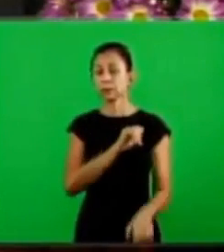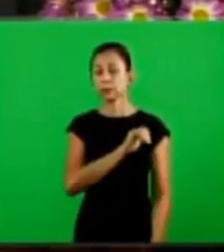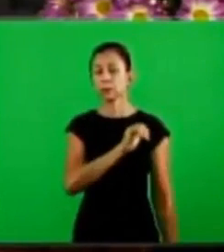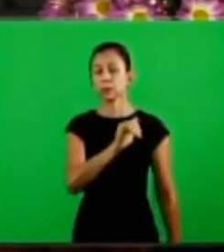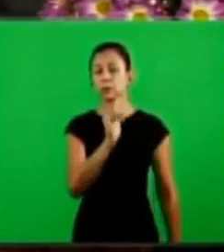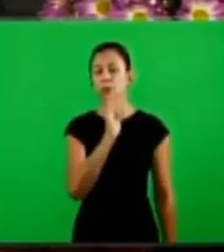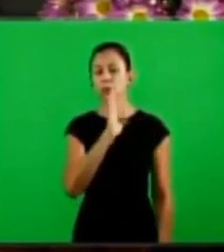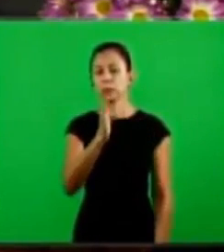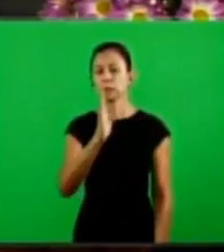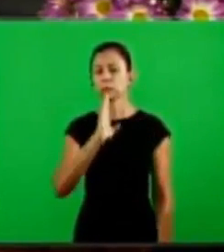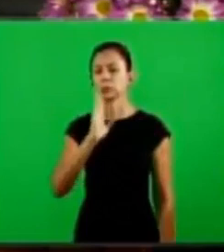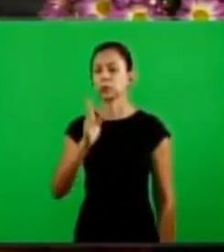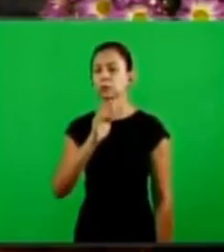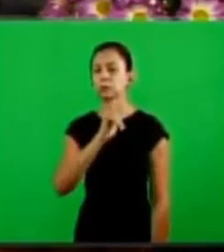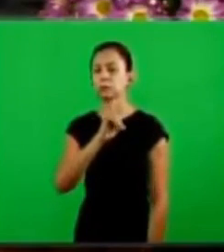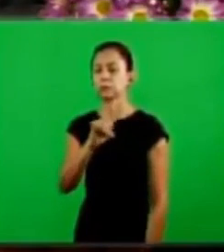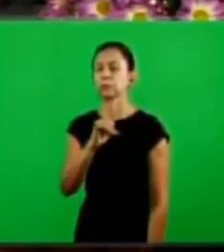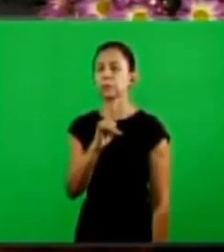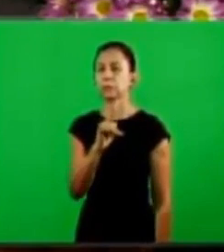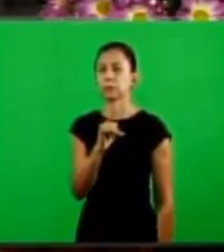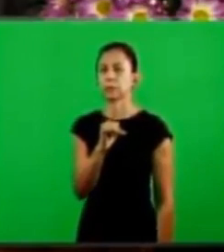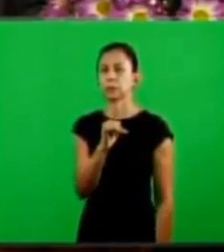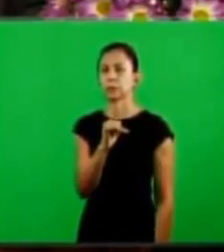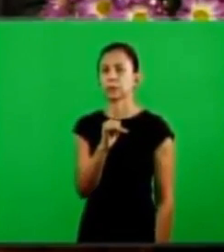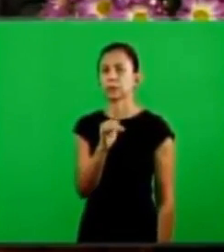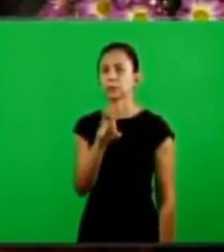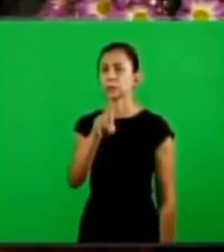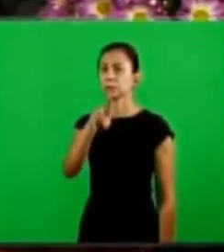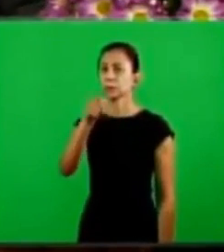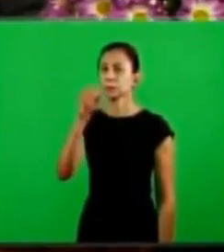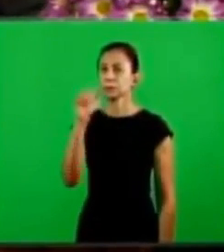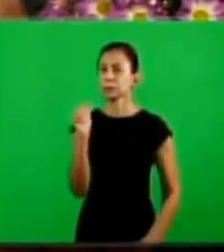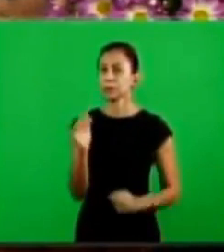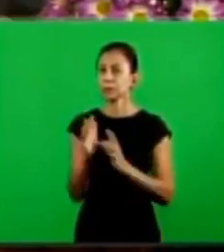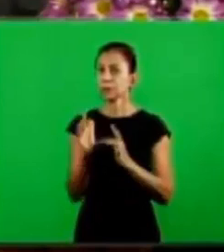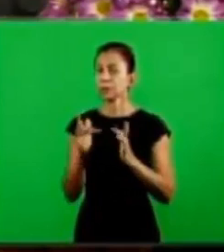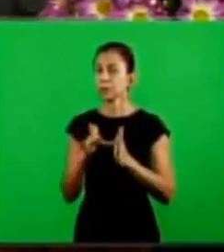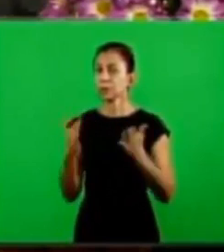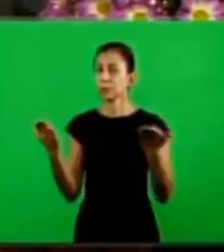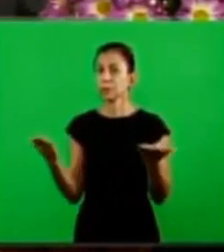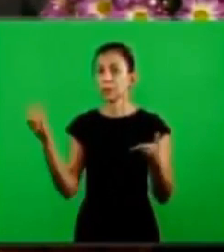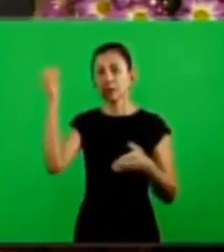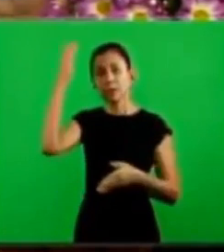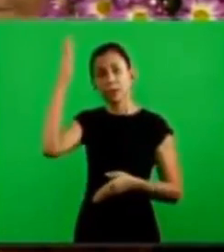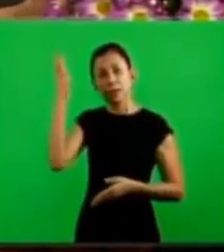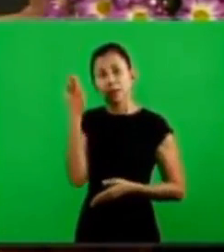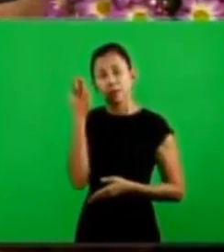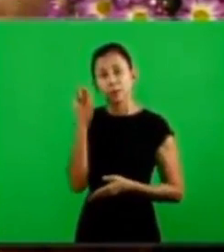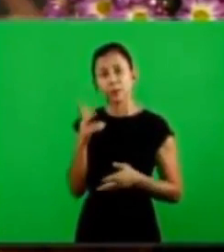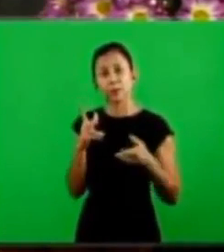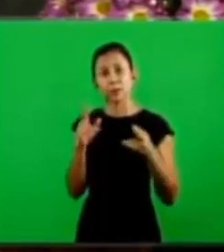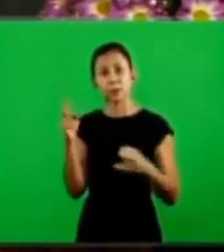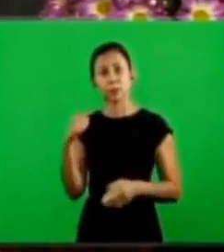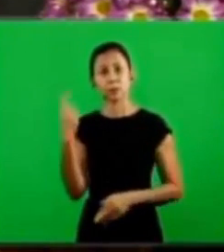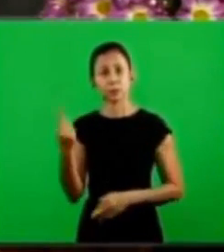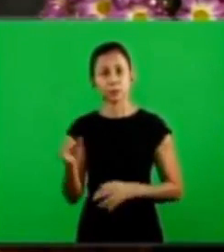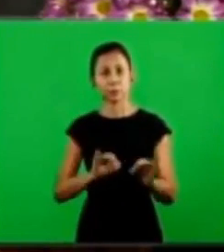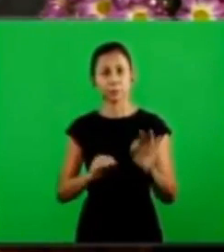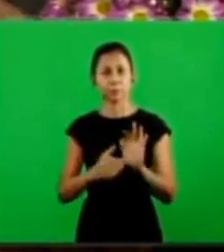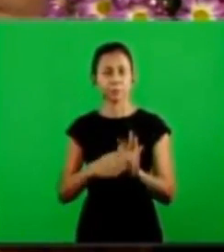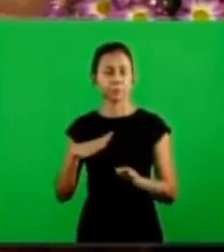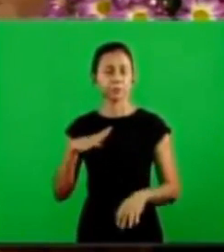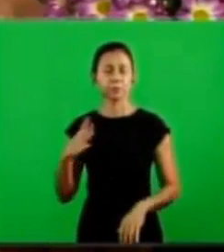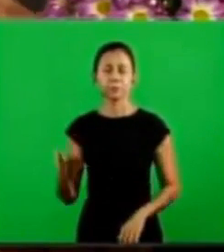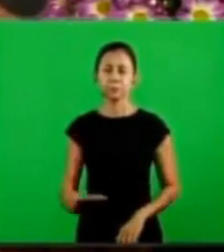to their hearts when Jesus will reveal himself as he revealed to